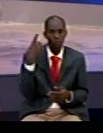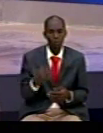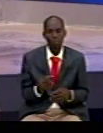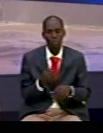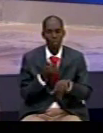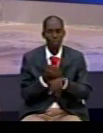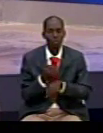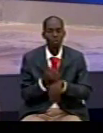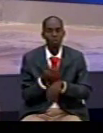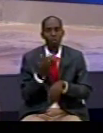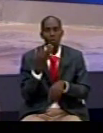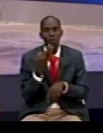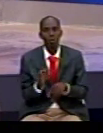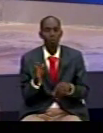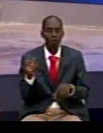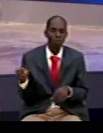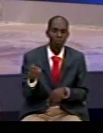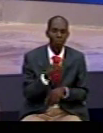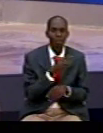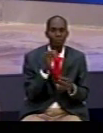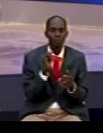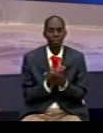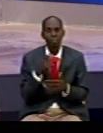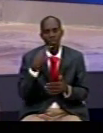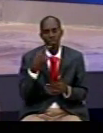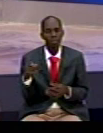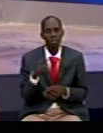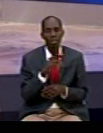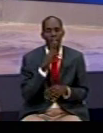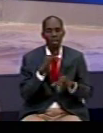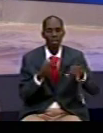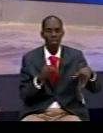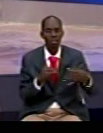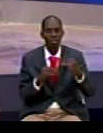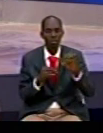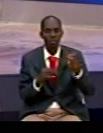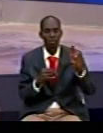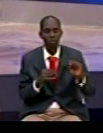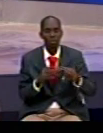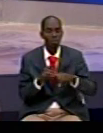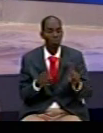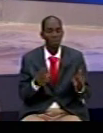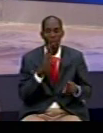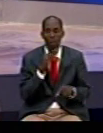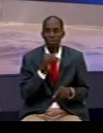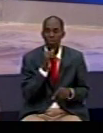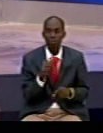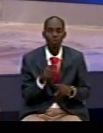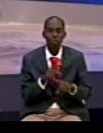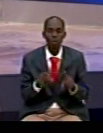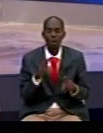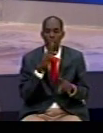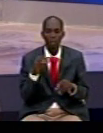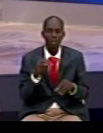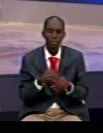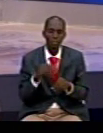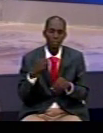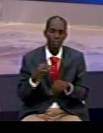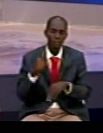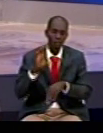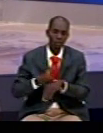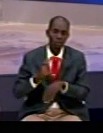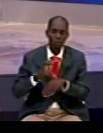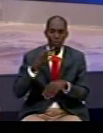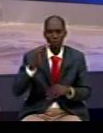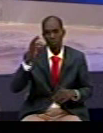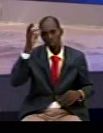blasphemy of them which say they are Jews and are not, but are the synagogue of Satan. I know,